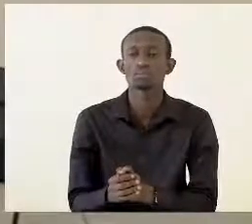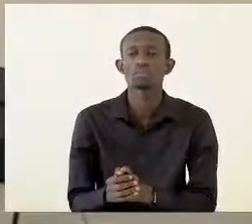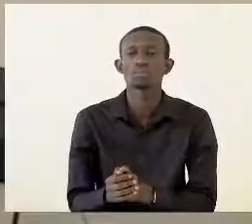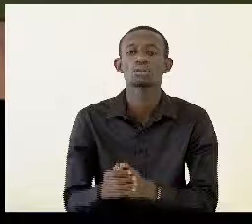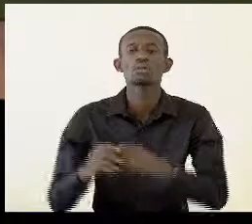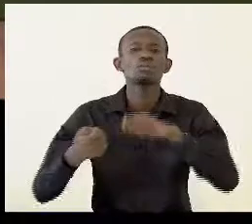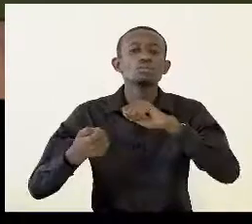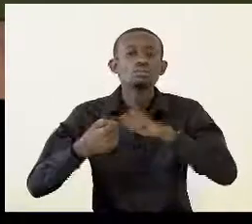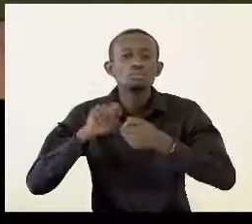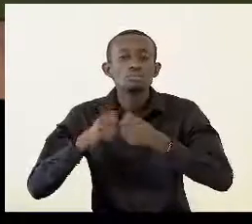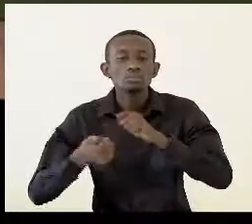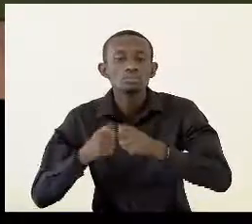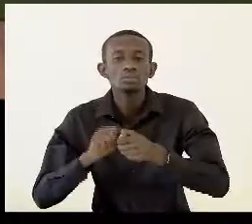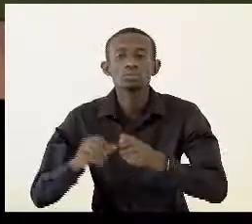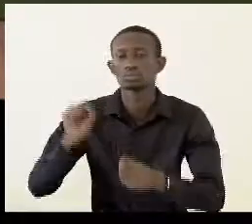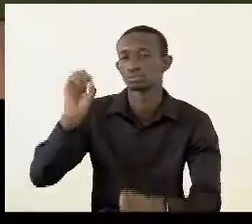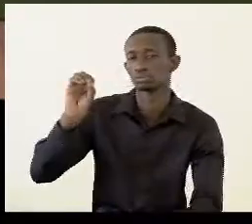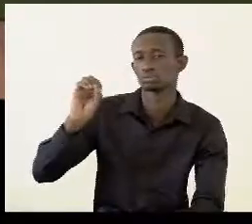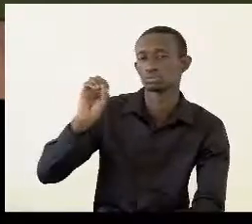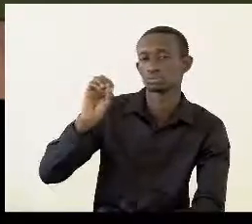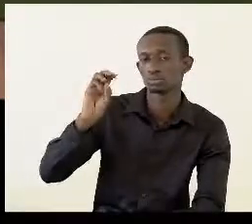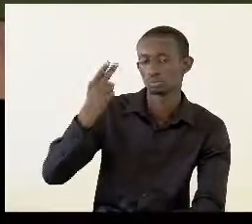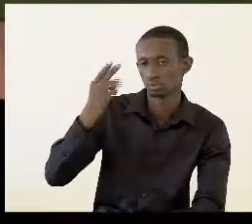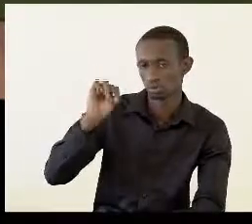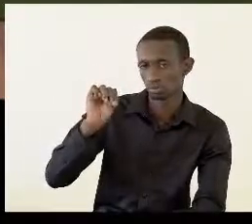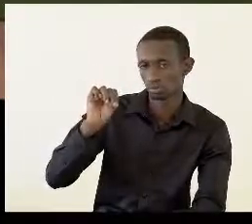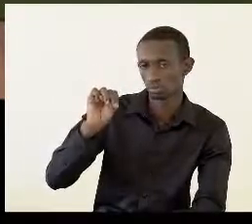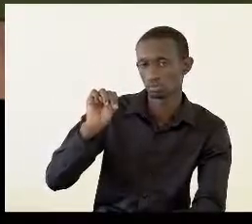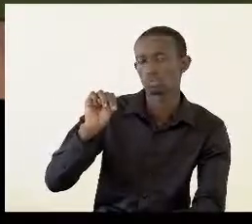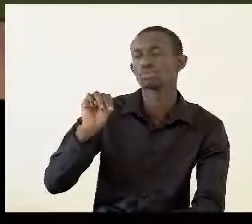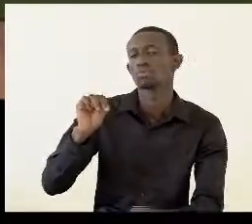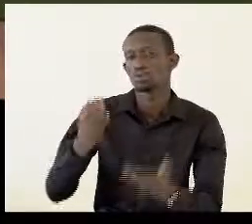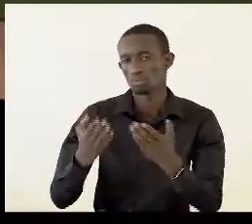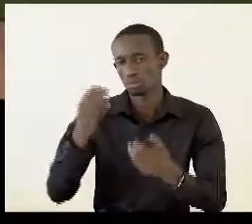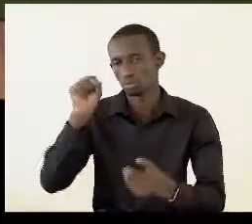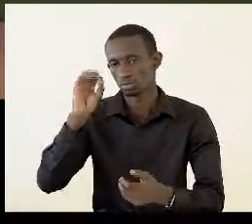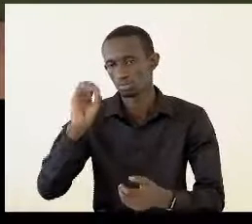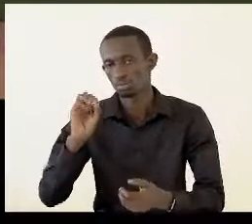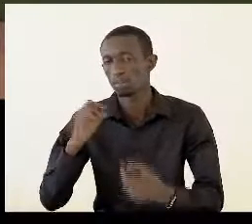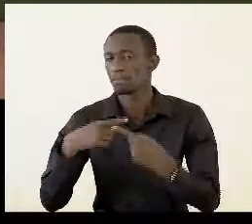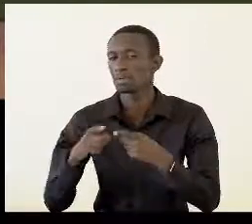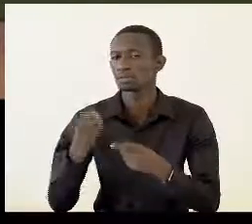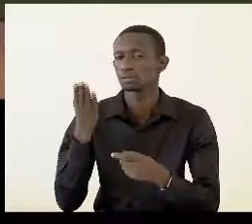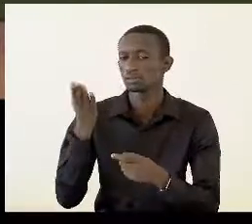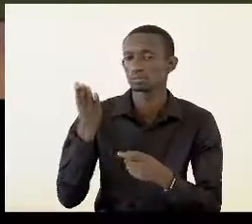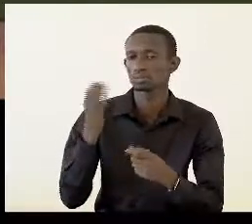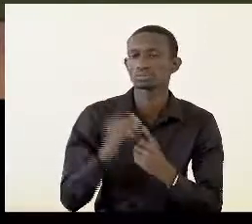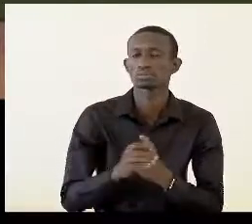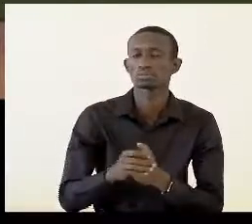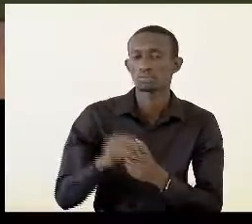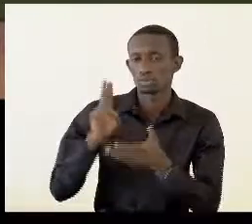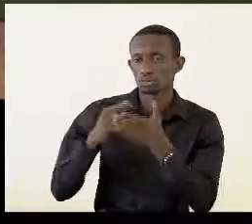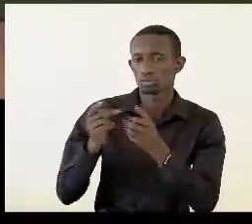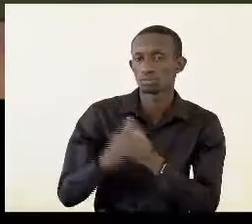metal sulfate. Metal sulfate, you can combine this M with the sulfate, but here I've written it in the ionic